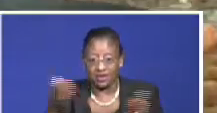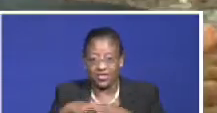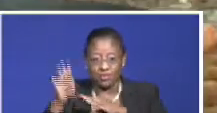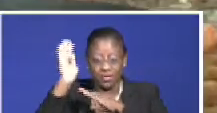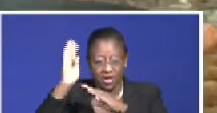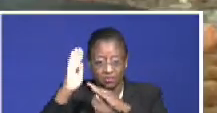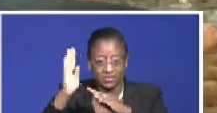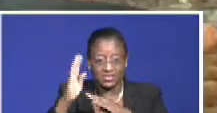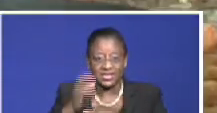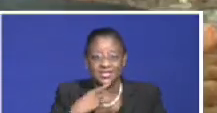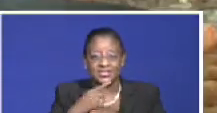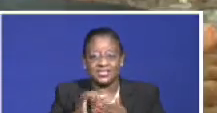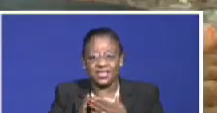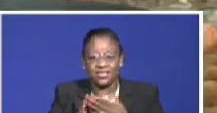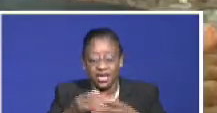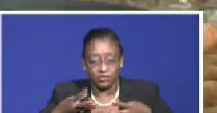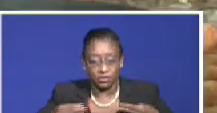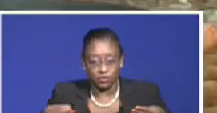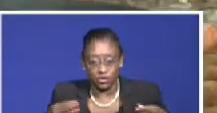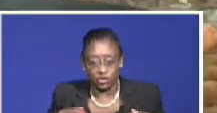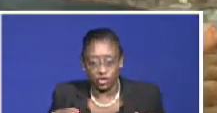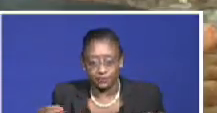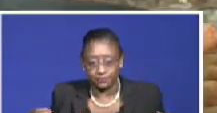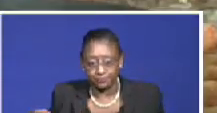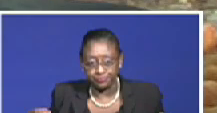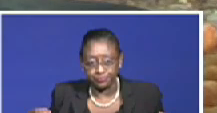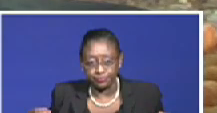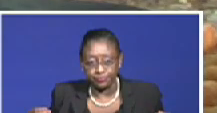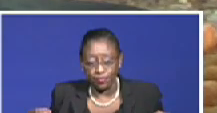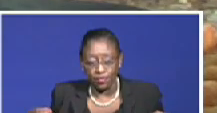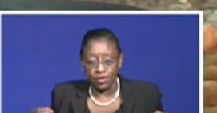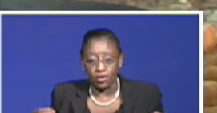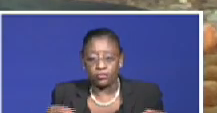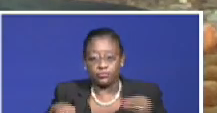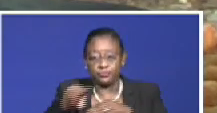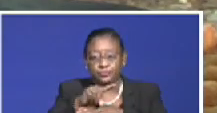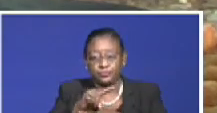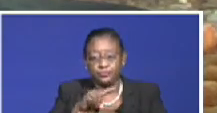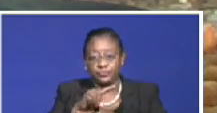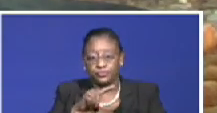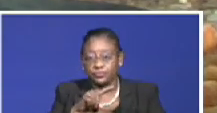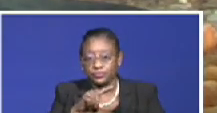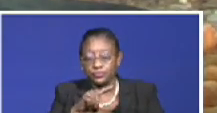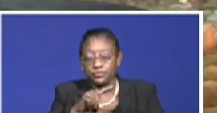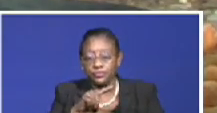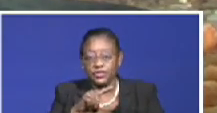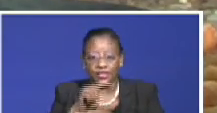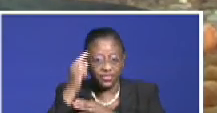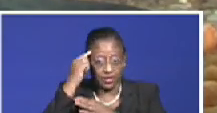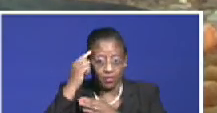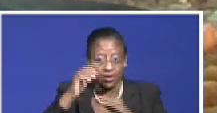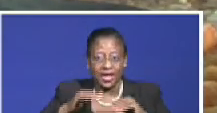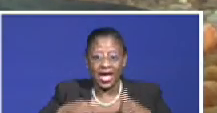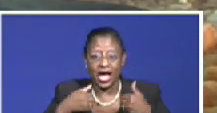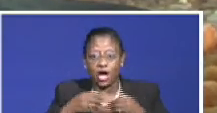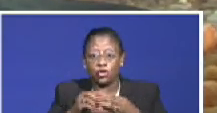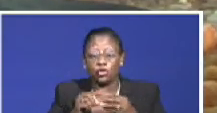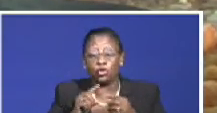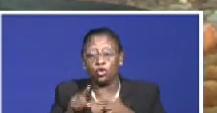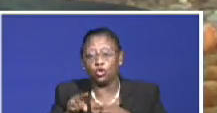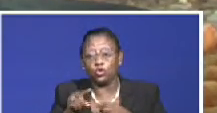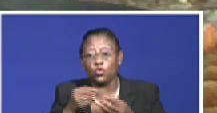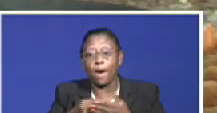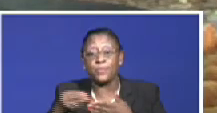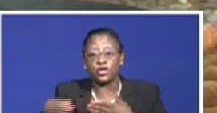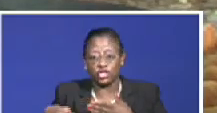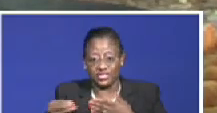sponging industry is extremely lucrative in terms of it depends on how you purchase your sponge, firstly, and then also the